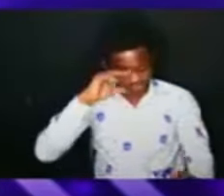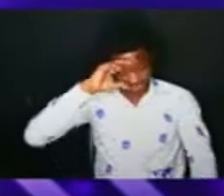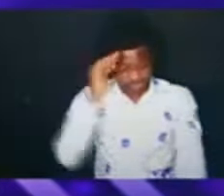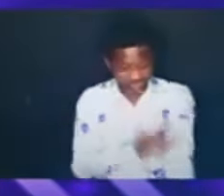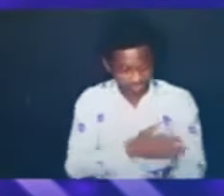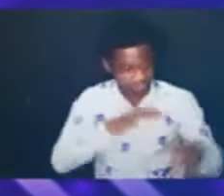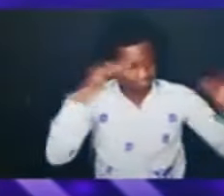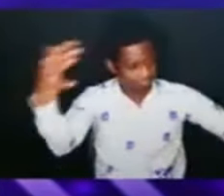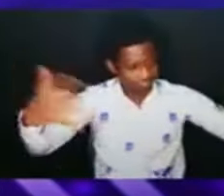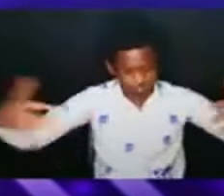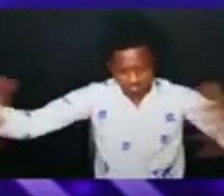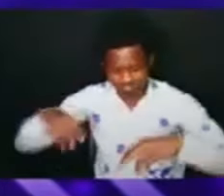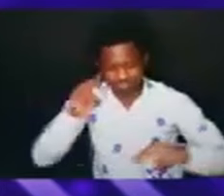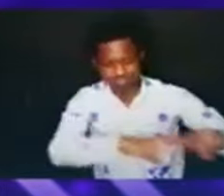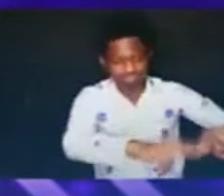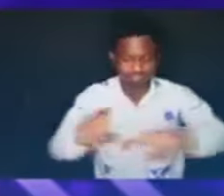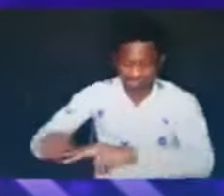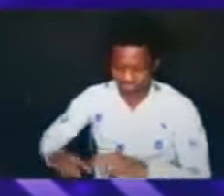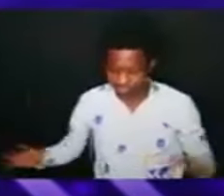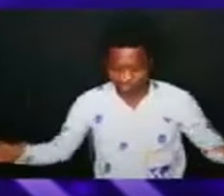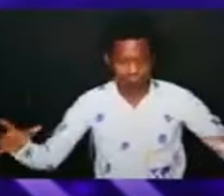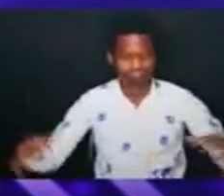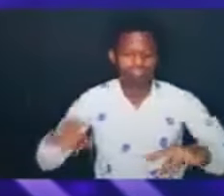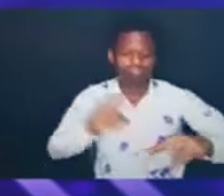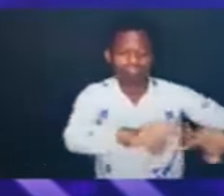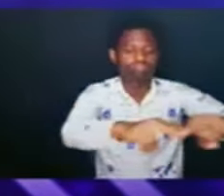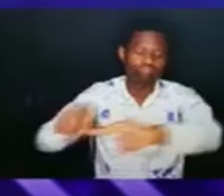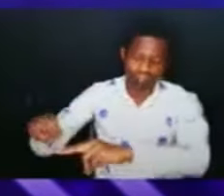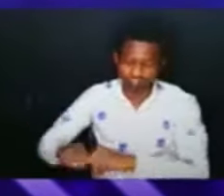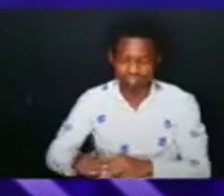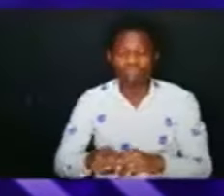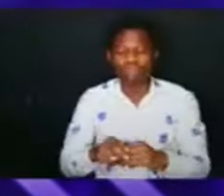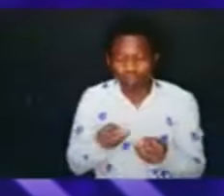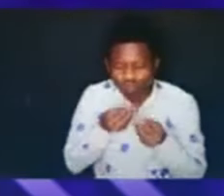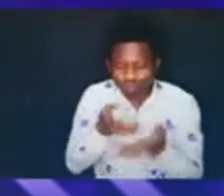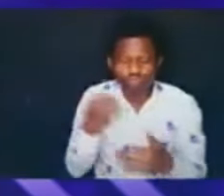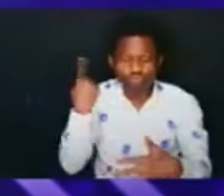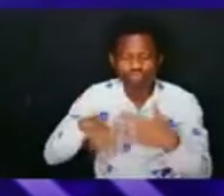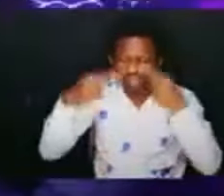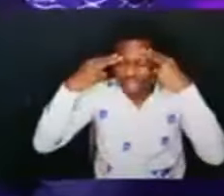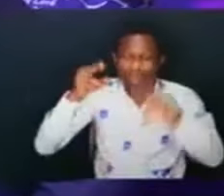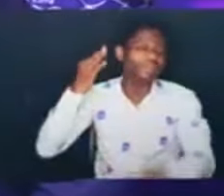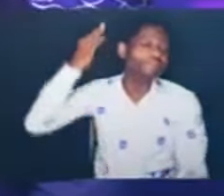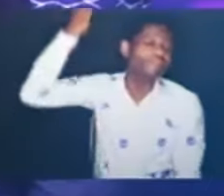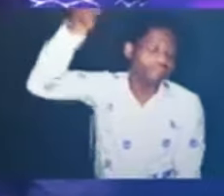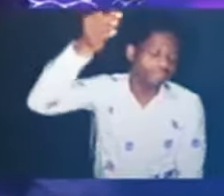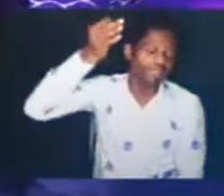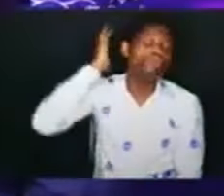you in days to come." Jacob frère ne ma se